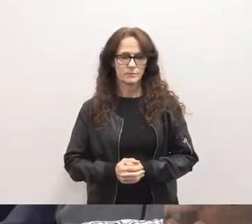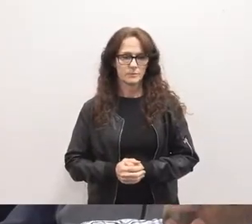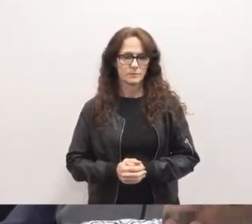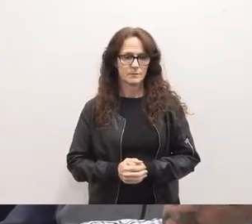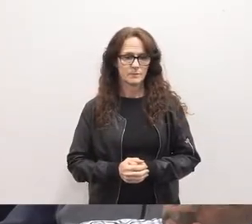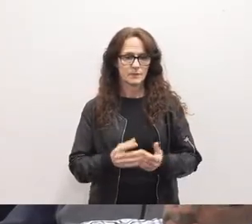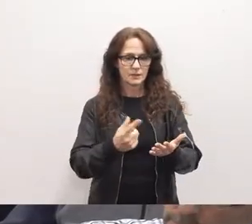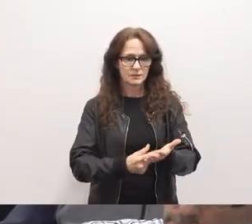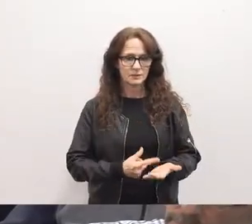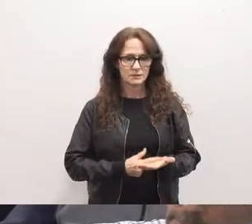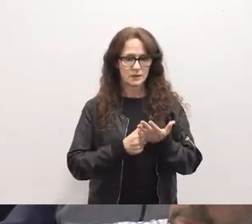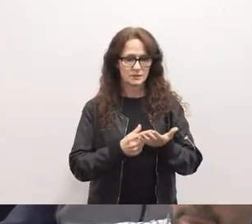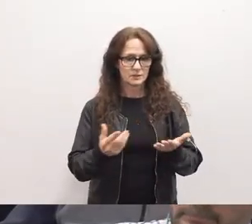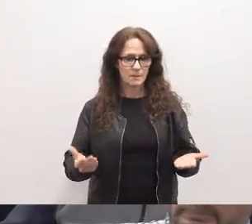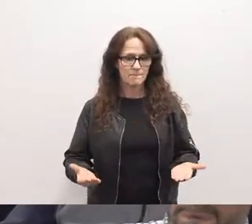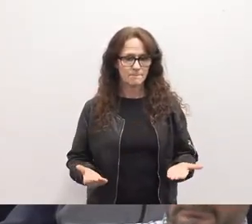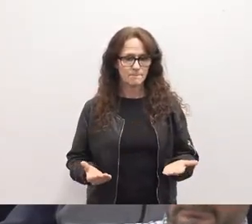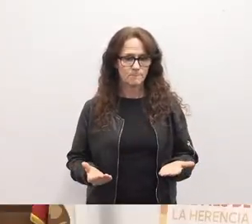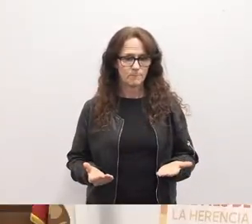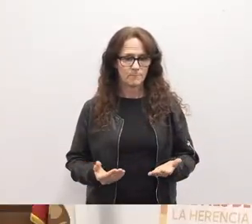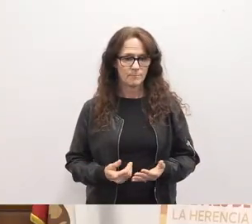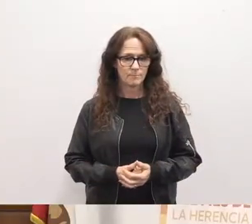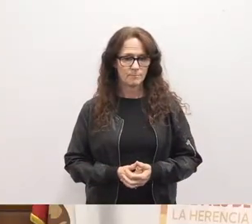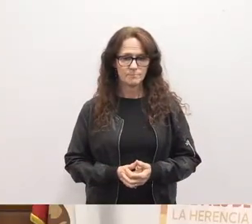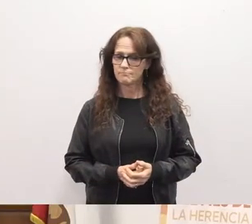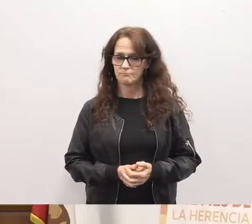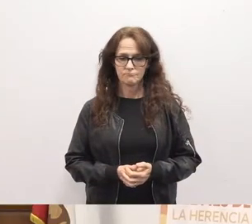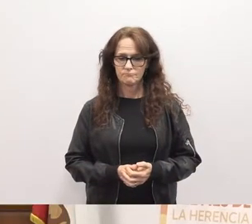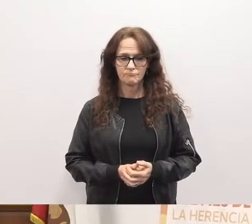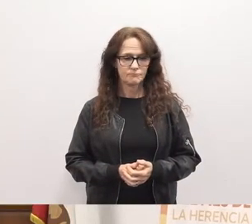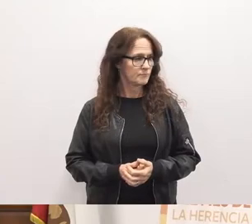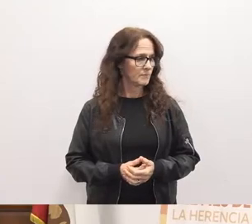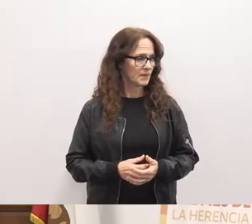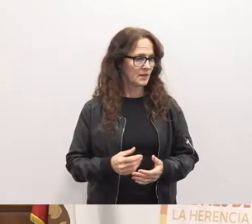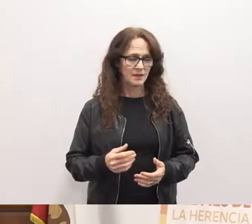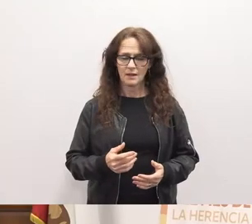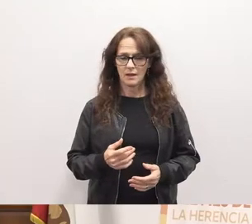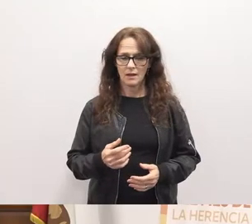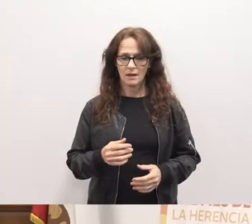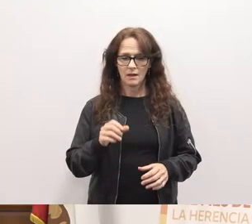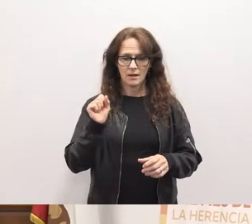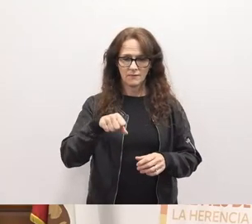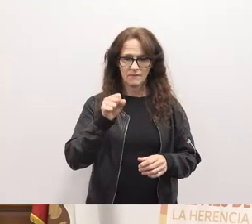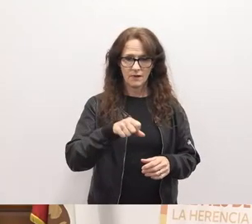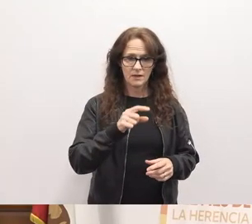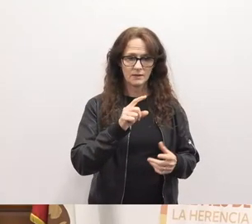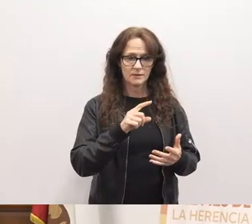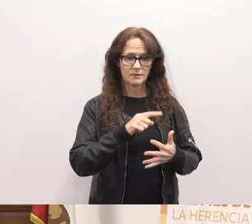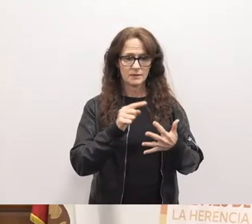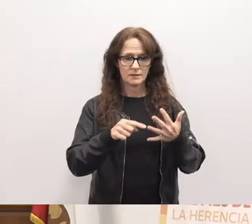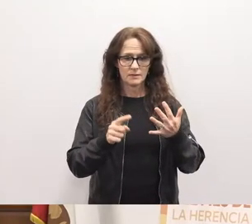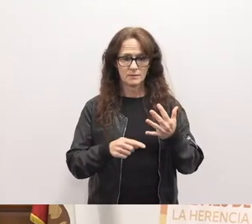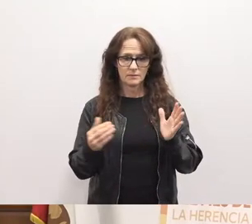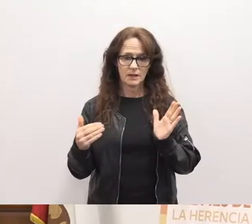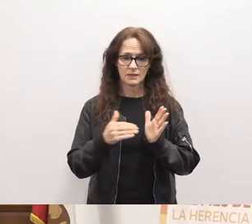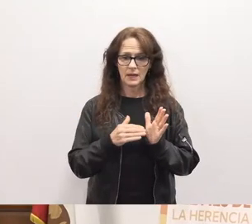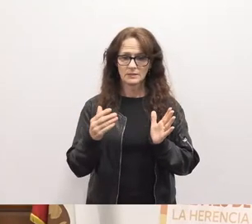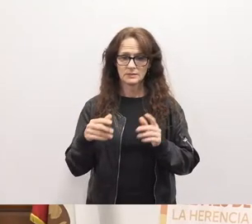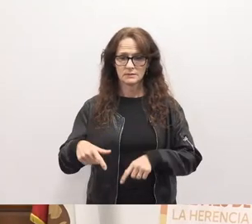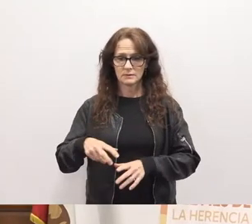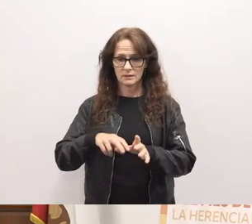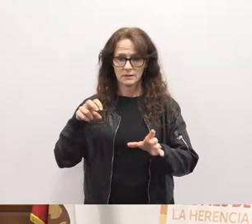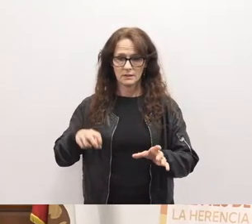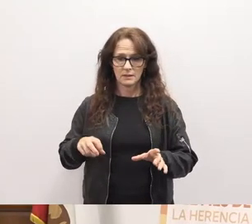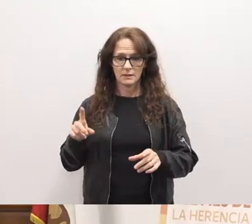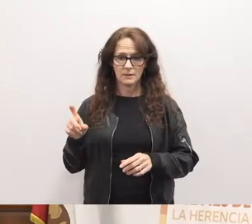Any discussion? No. All in favor? Aye. Aye. Any opposed? Any